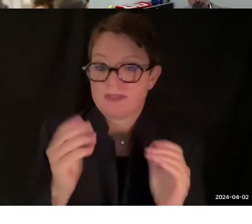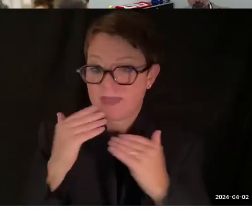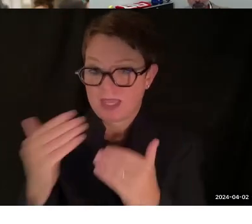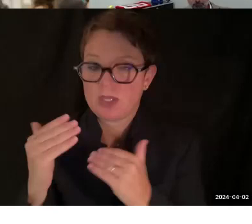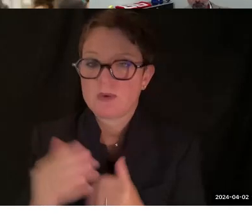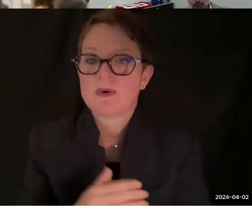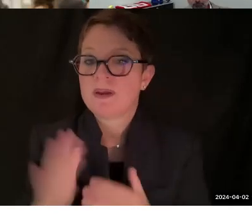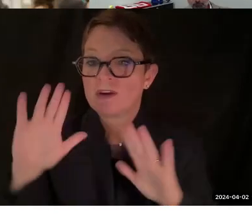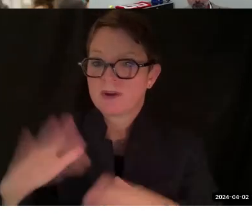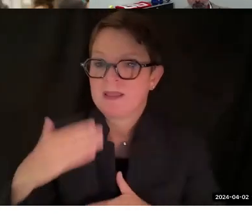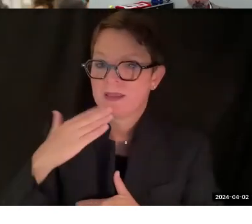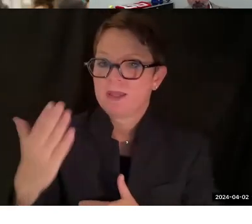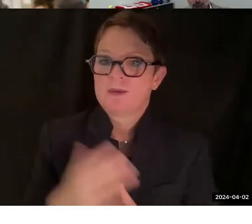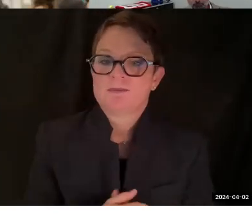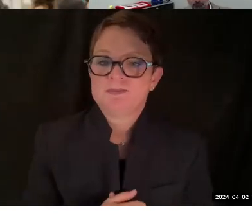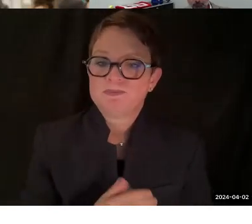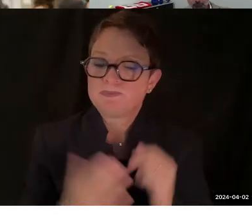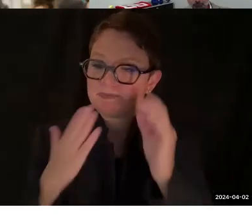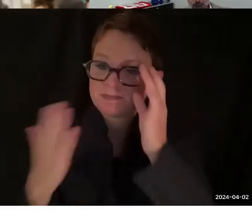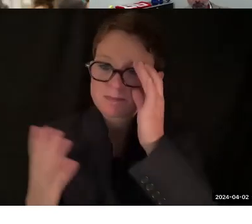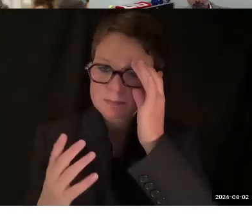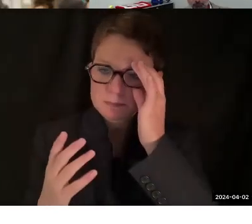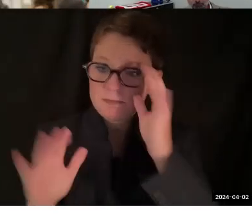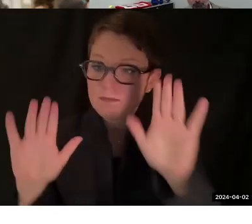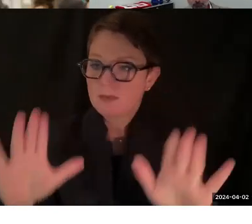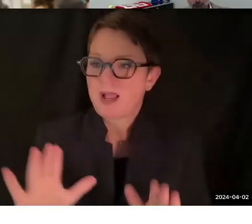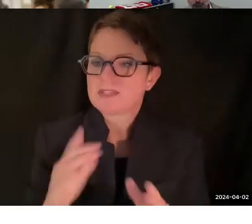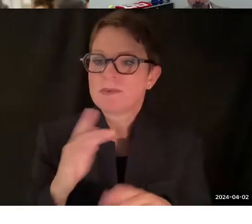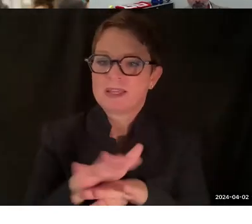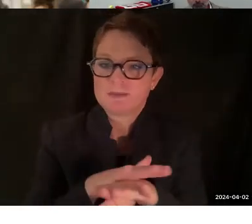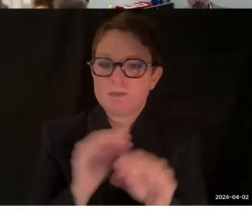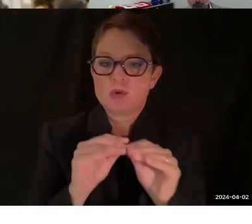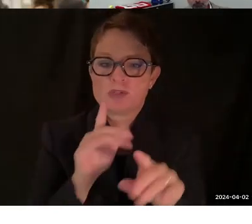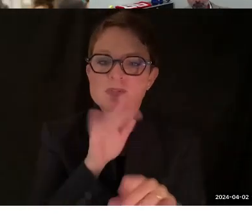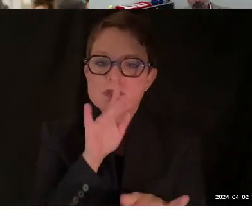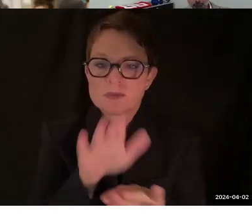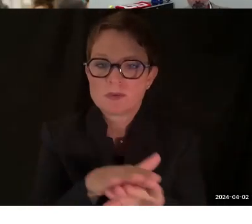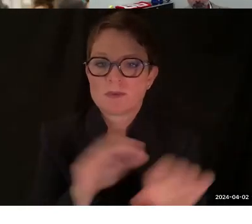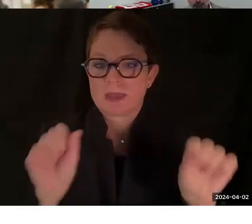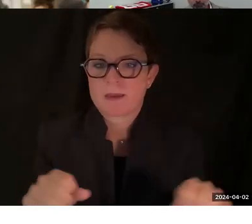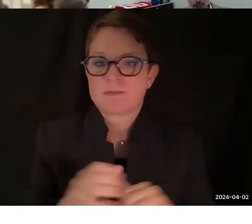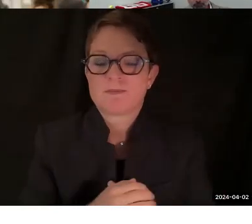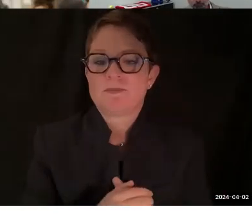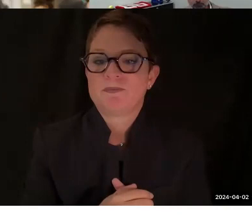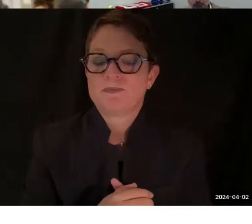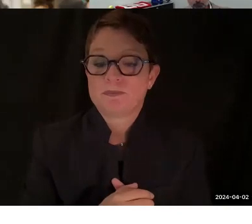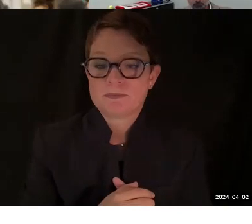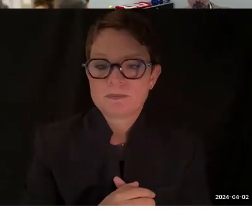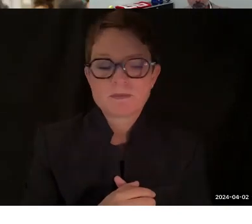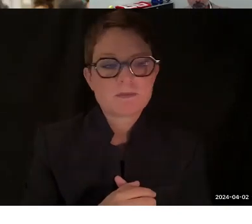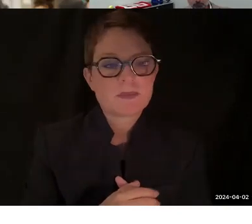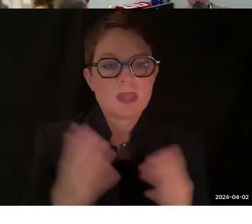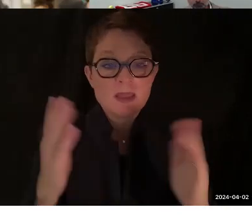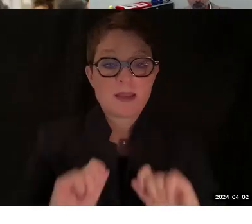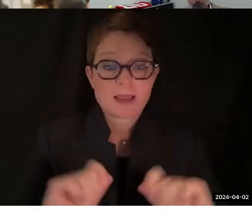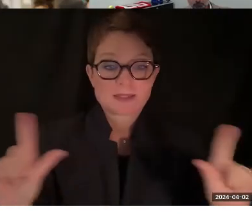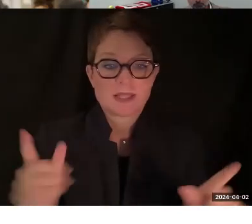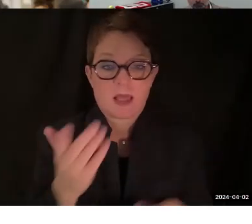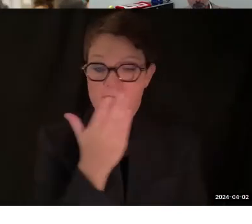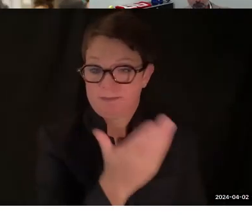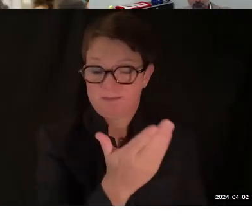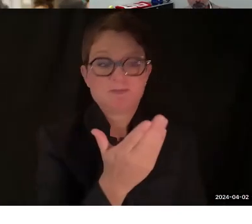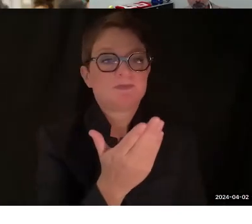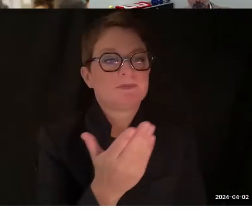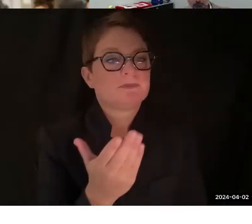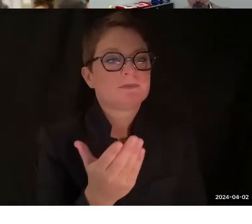Thank you. Great. Thanks. Awesome. I can slow it down a little bit. So on this next slide, we